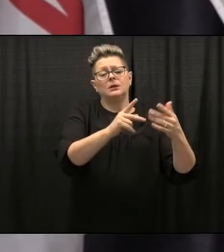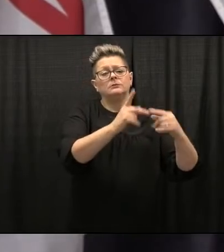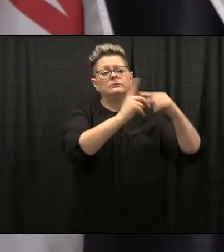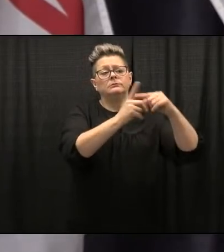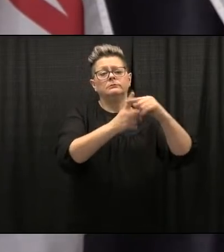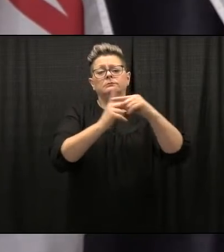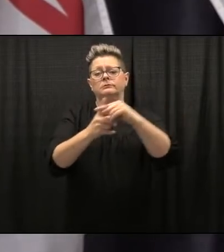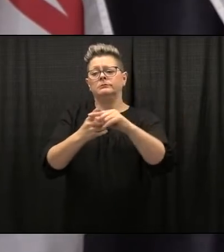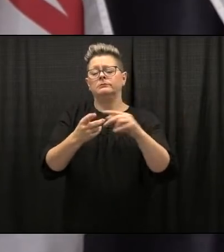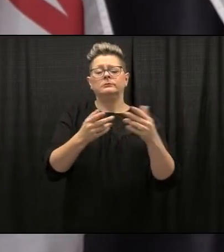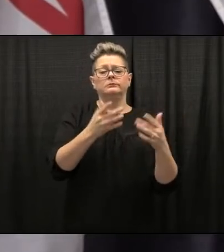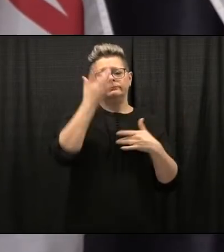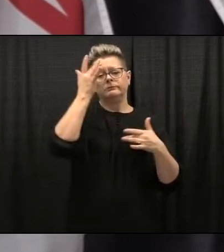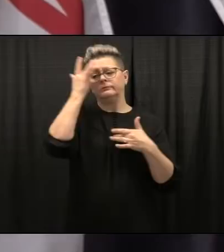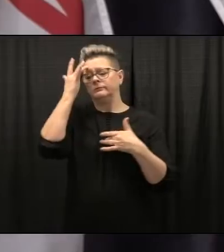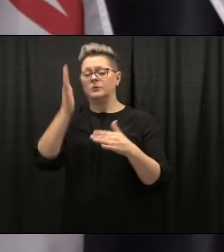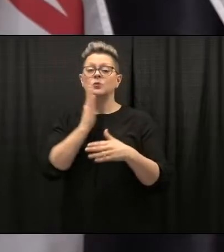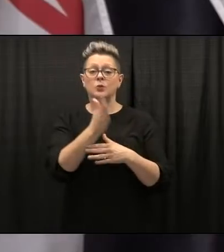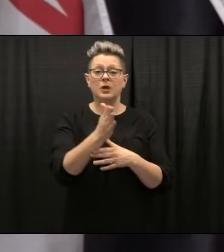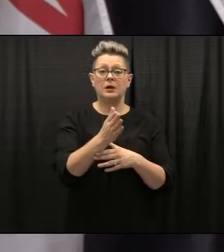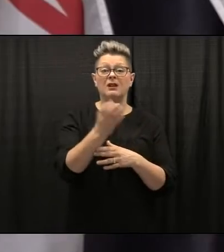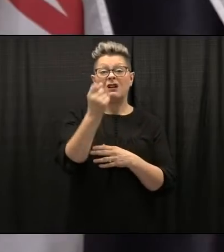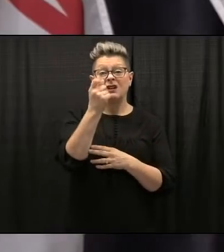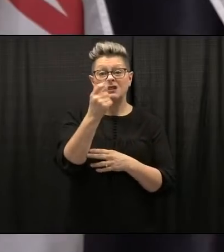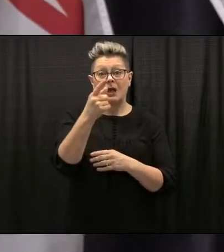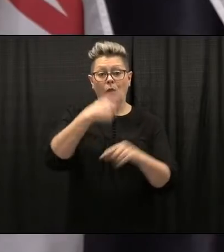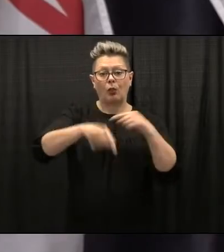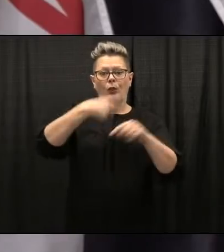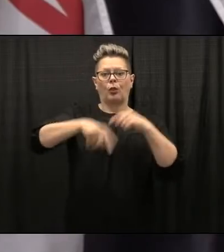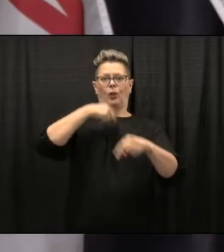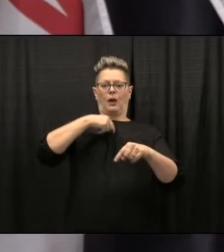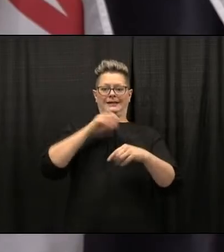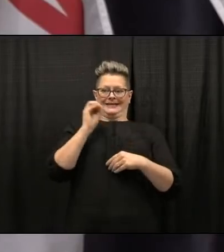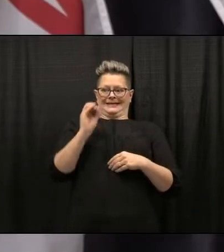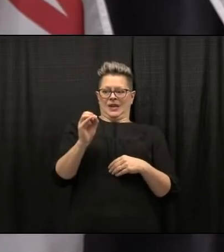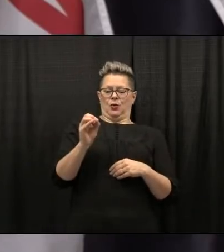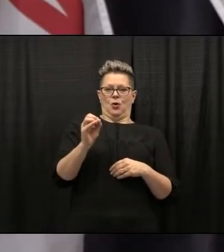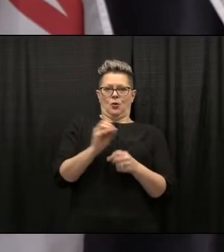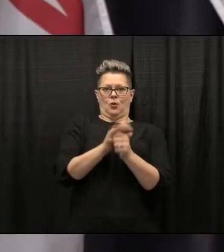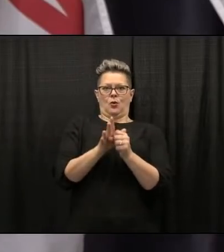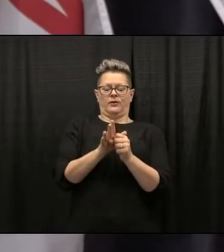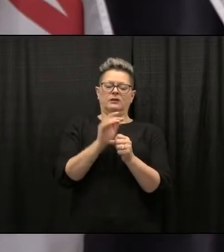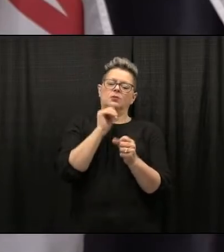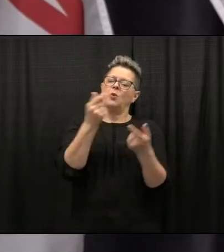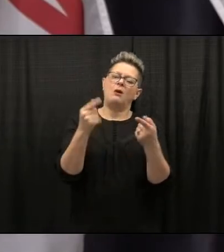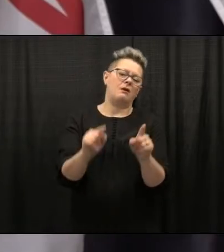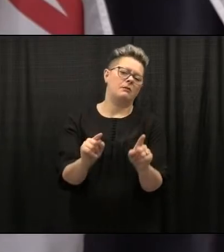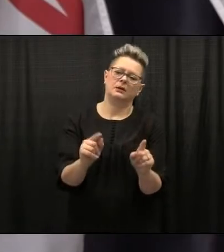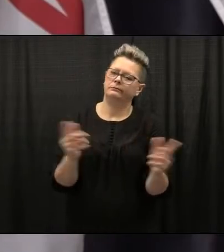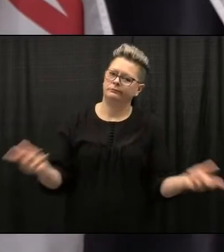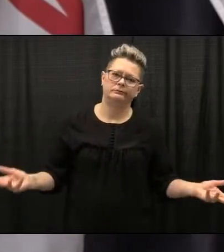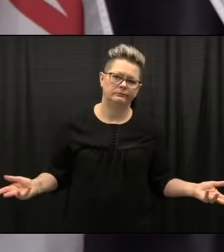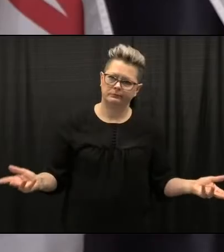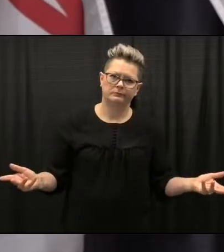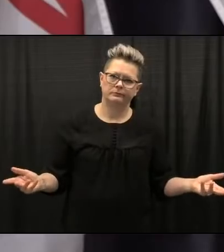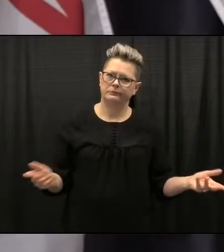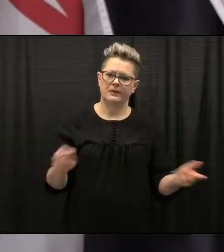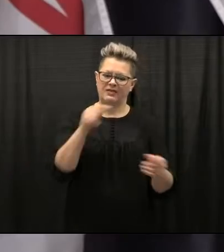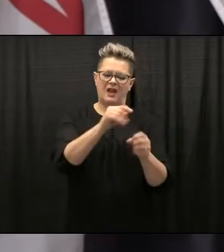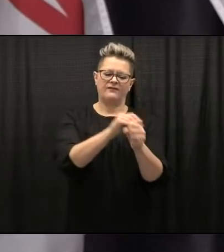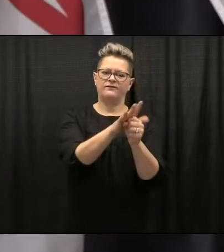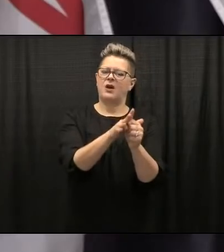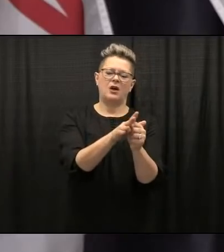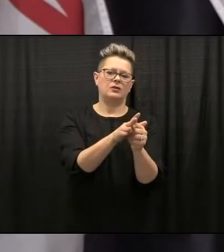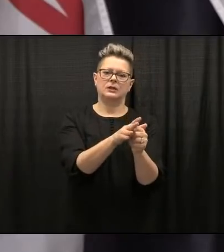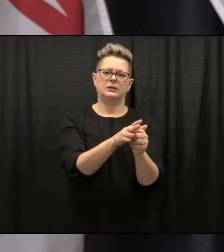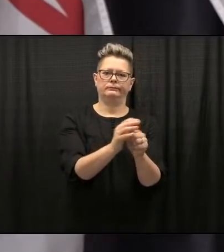previously is just, it's not an expectation that we can meet at this point. It's just the virus doesn't, its behavior doesn't allow